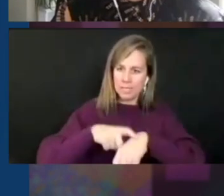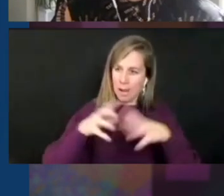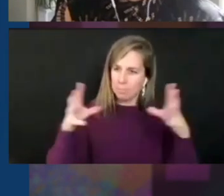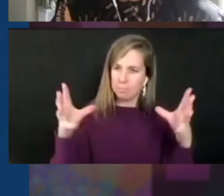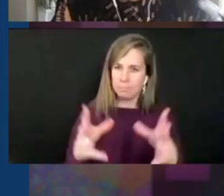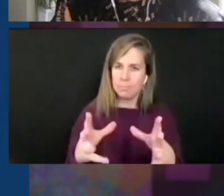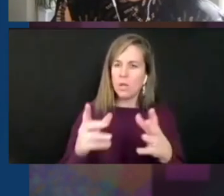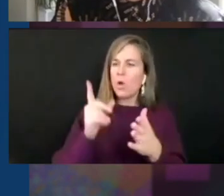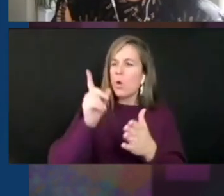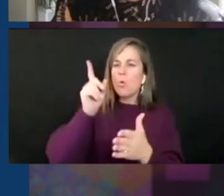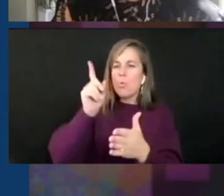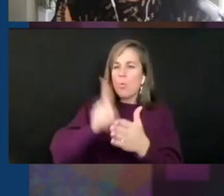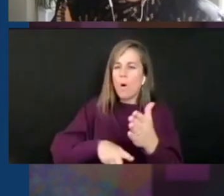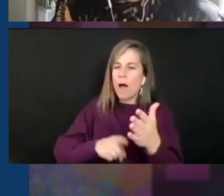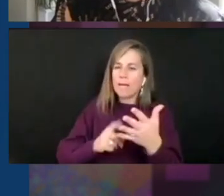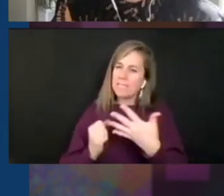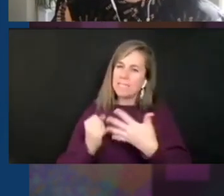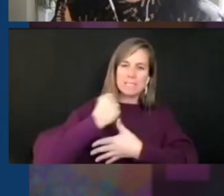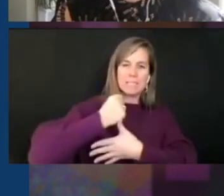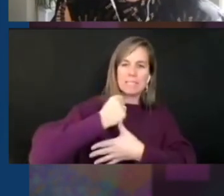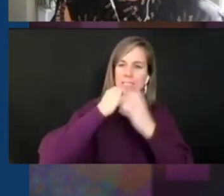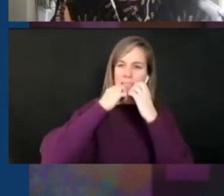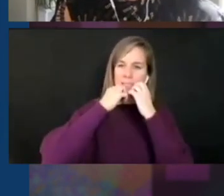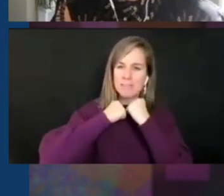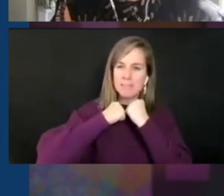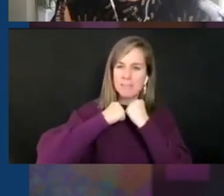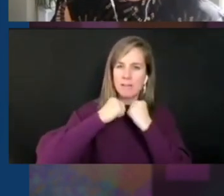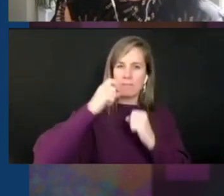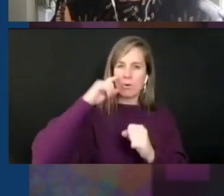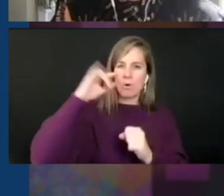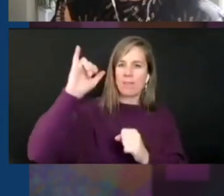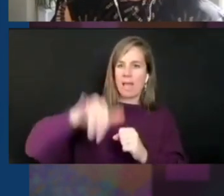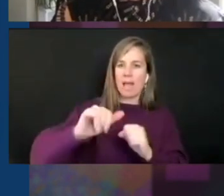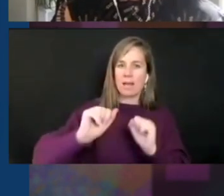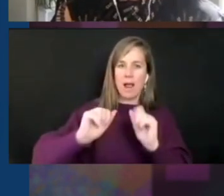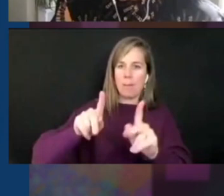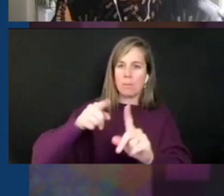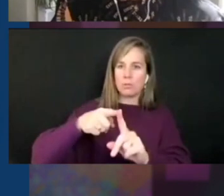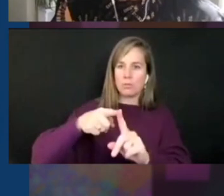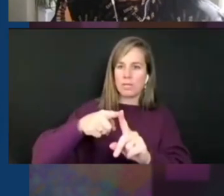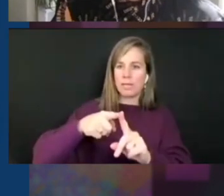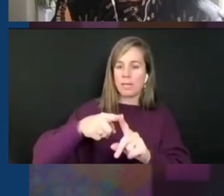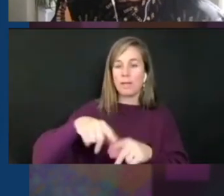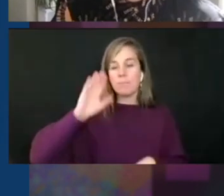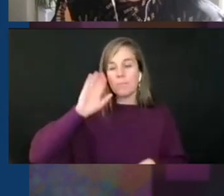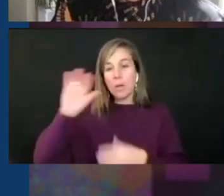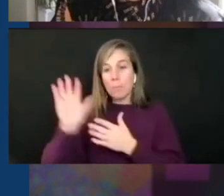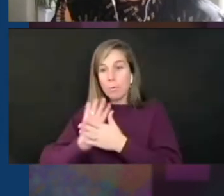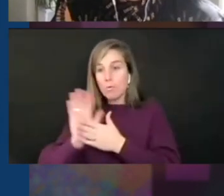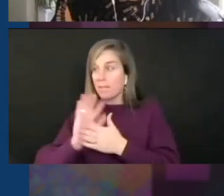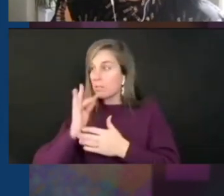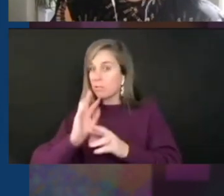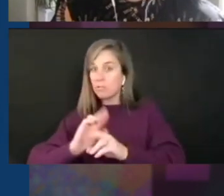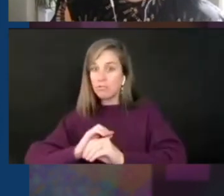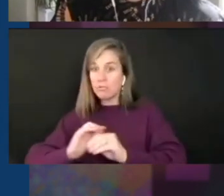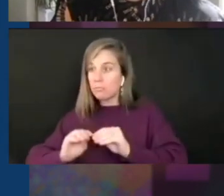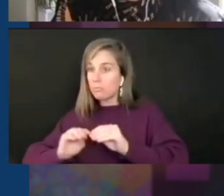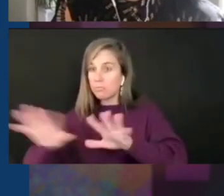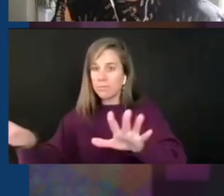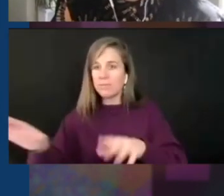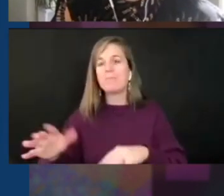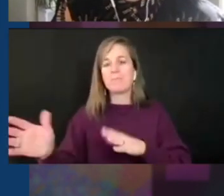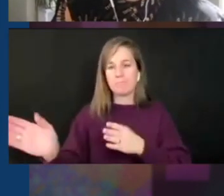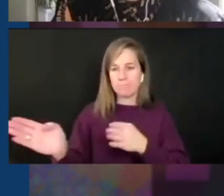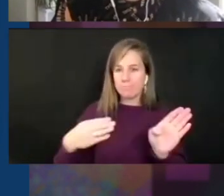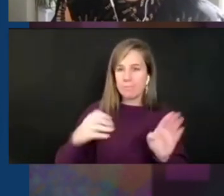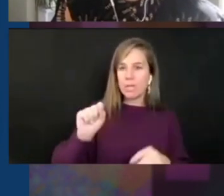Every facet of entertainment is transforming, from movies being released via streaming platforms to shopping malls